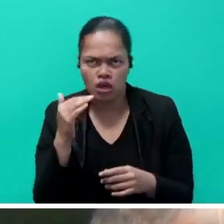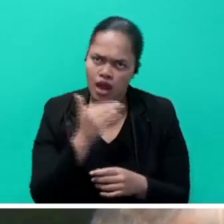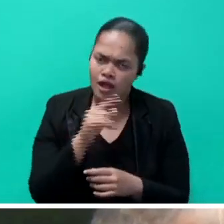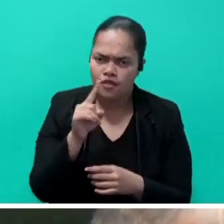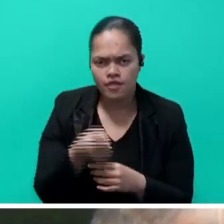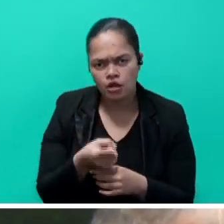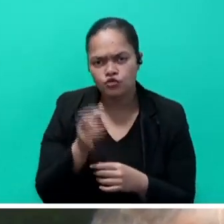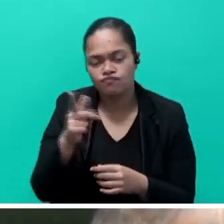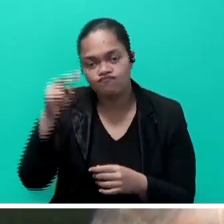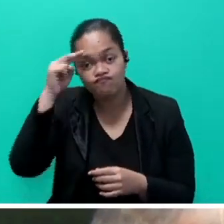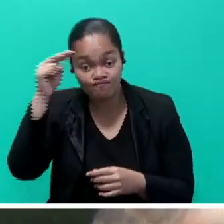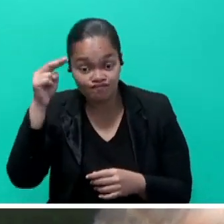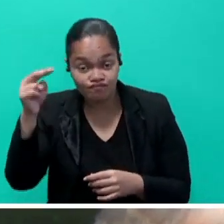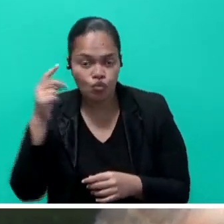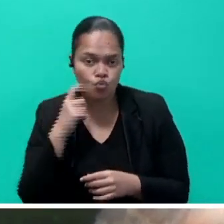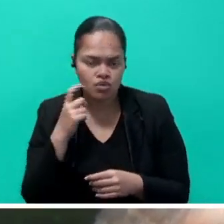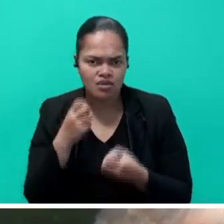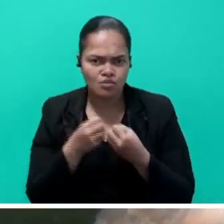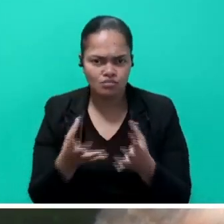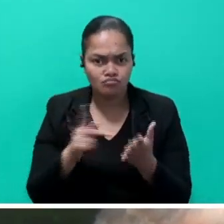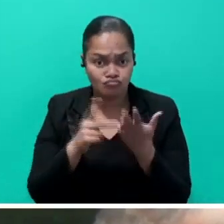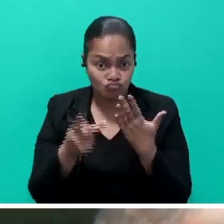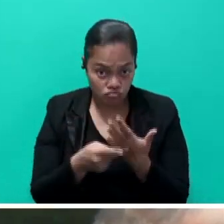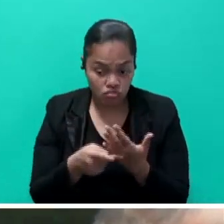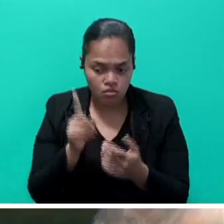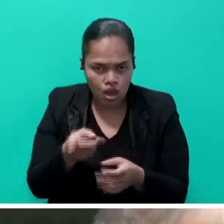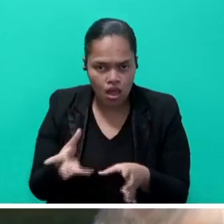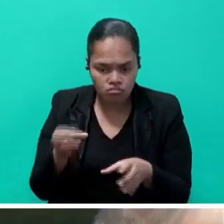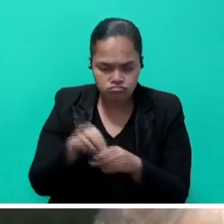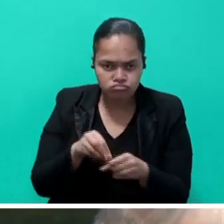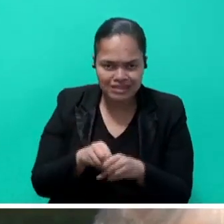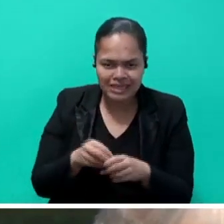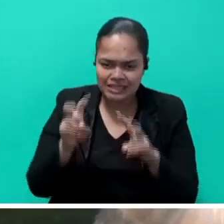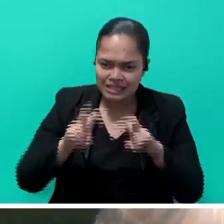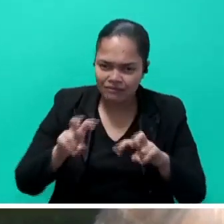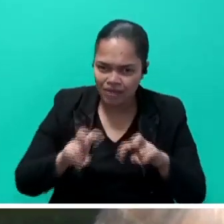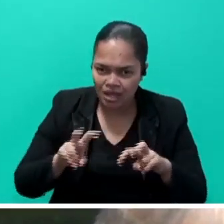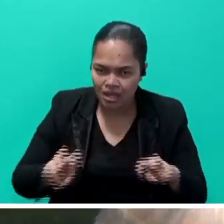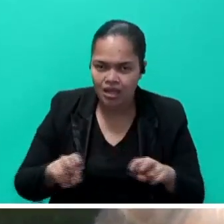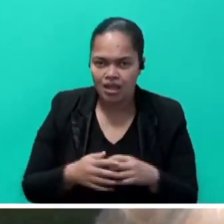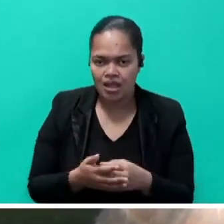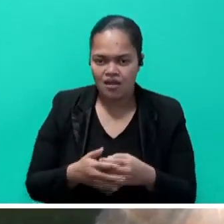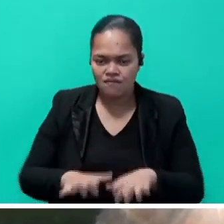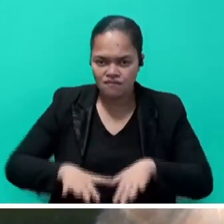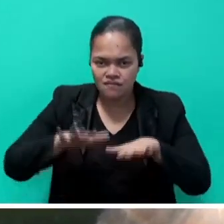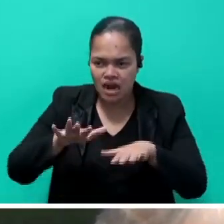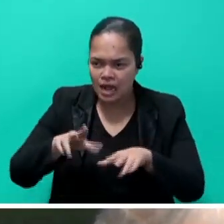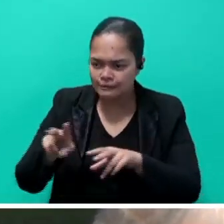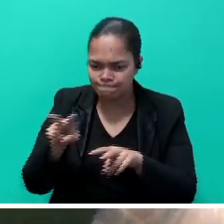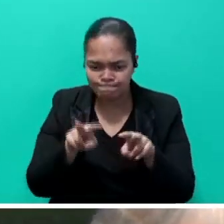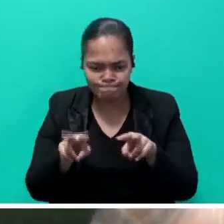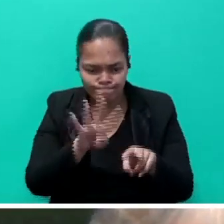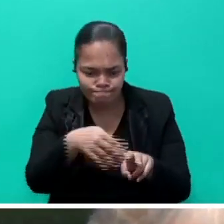$200,000 for the National Waterways Program, which involves surveying and flood mapping exercise of 5